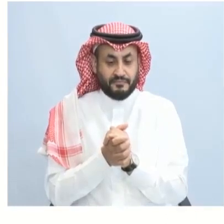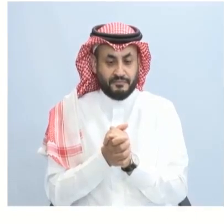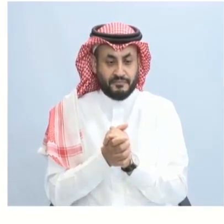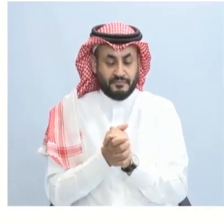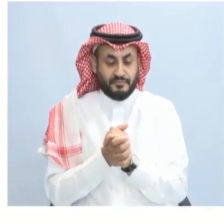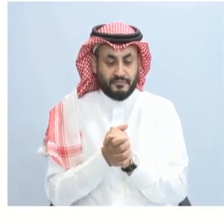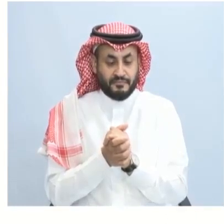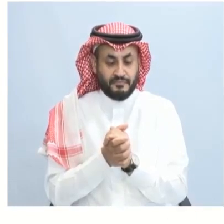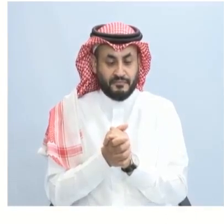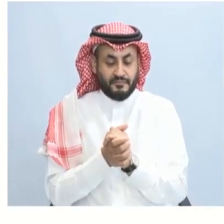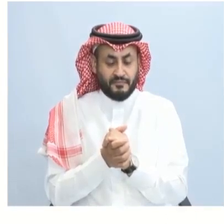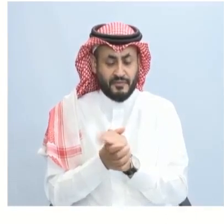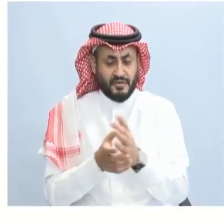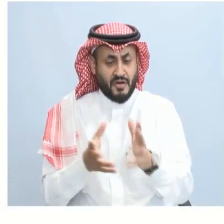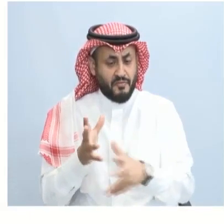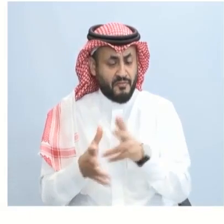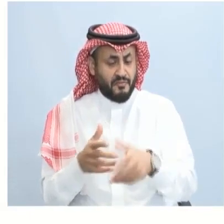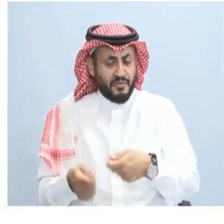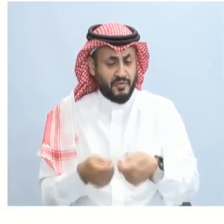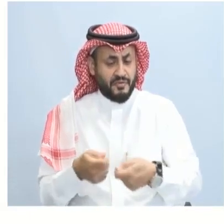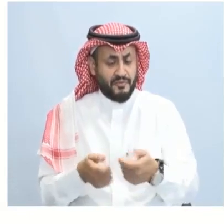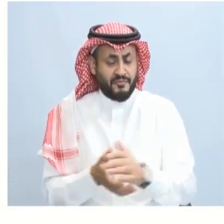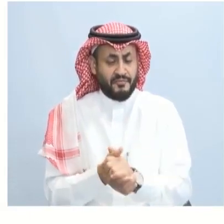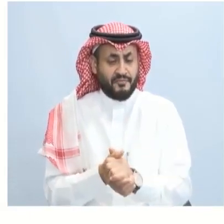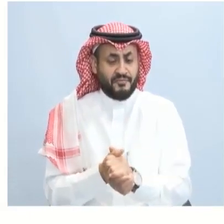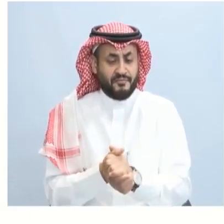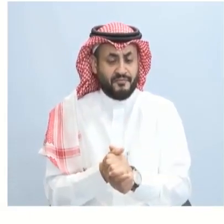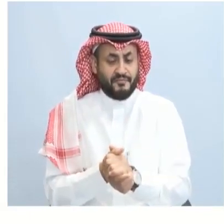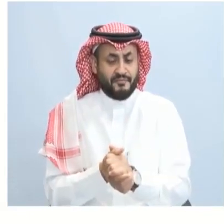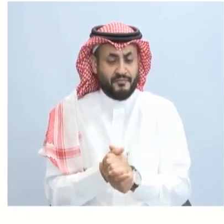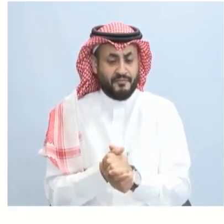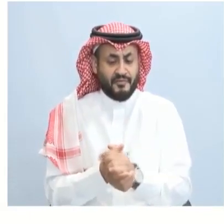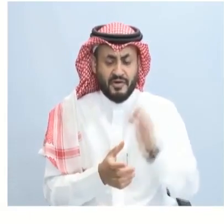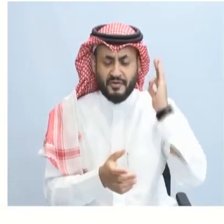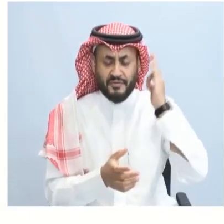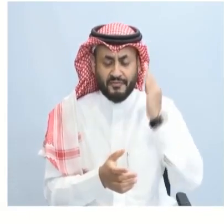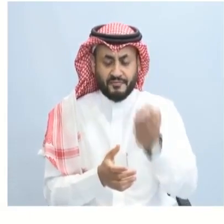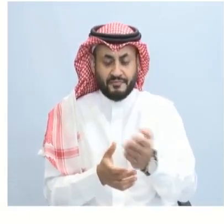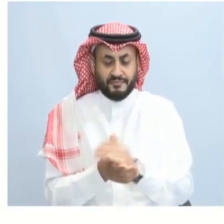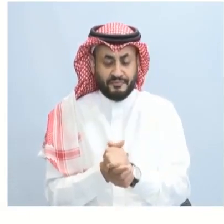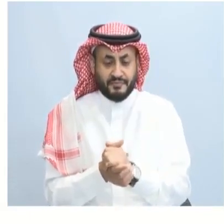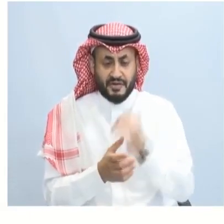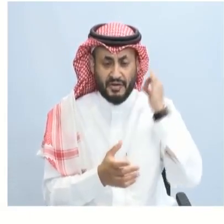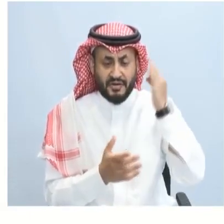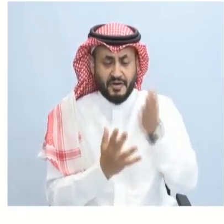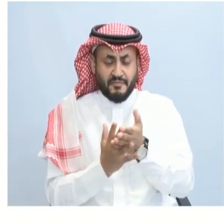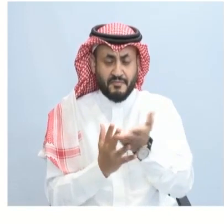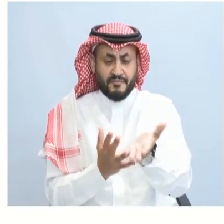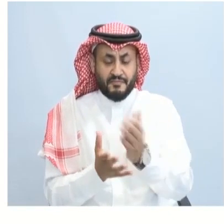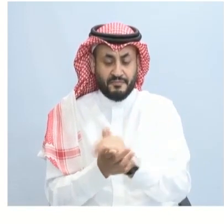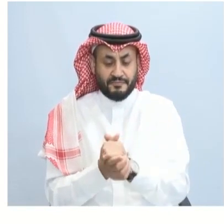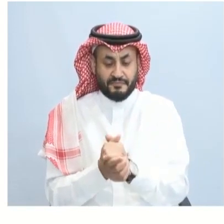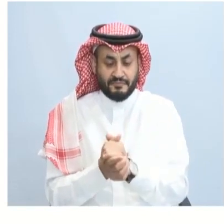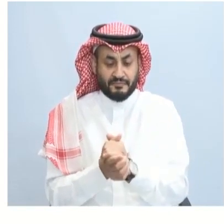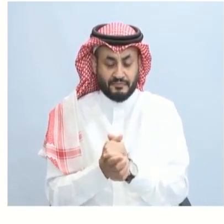Since we are talking about money, we are going to move on with our lesson, which is the listening part. So we have